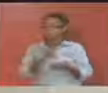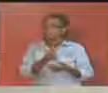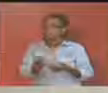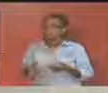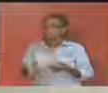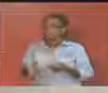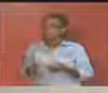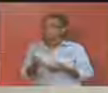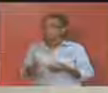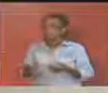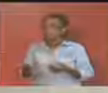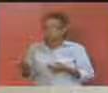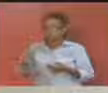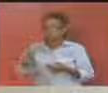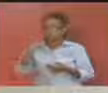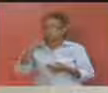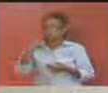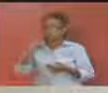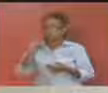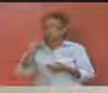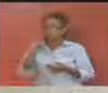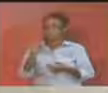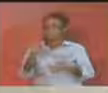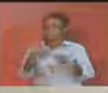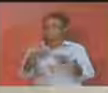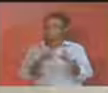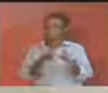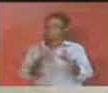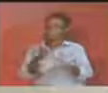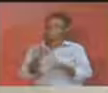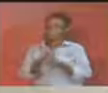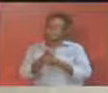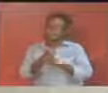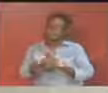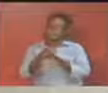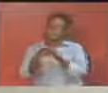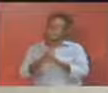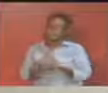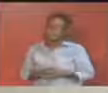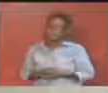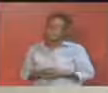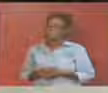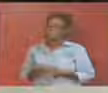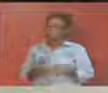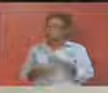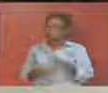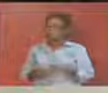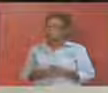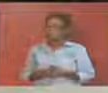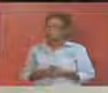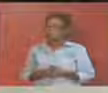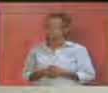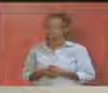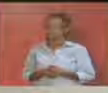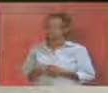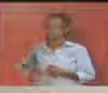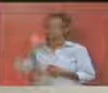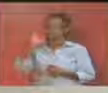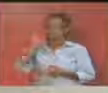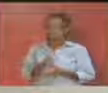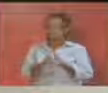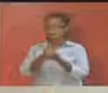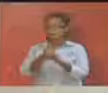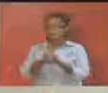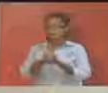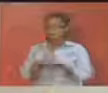the IDB president is also quoted as saying that the ability to receive and distribute vaccines is a race that will